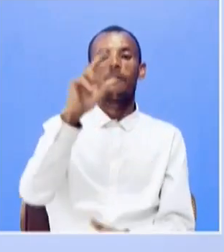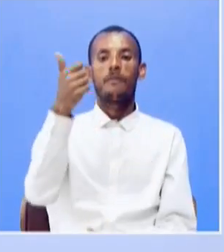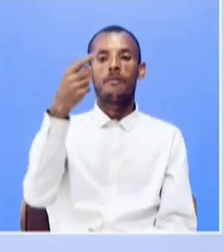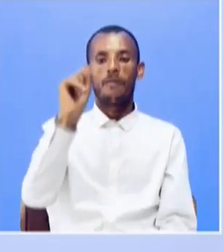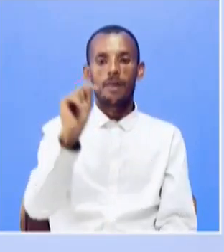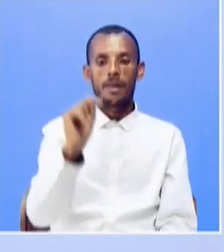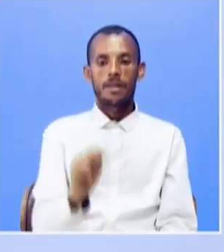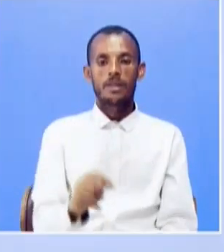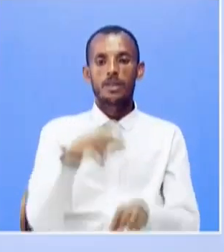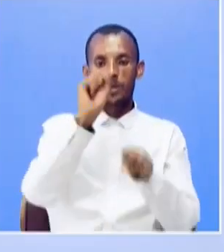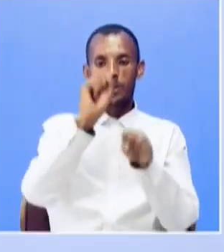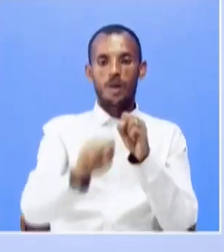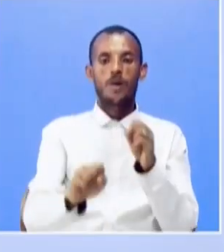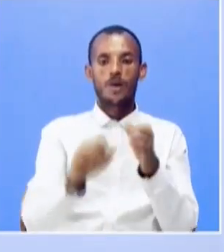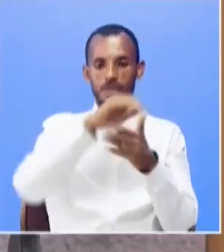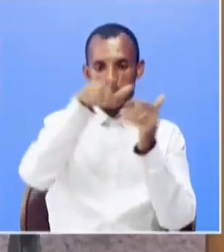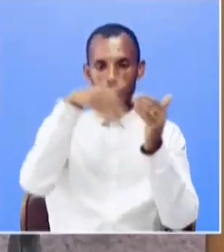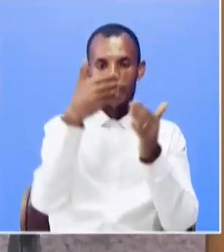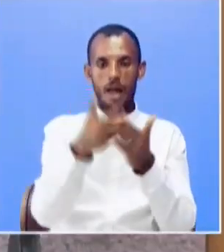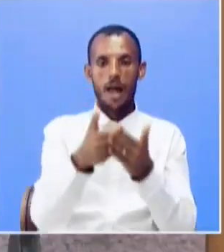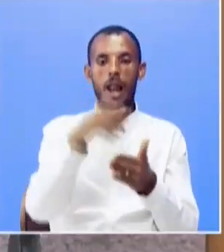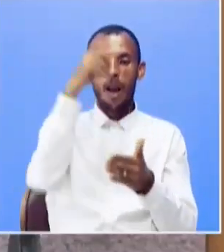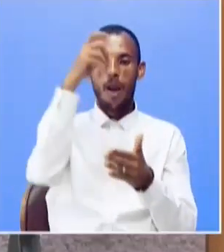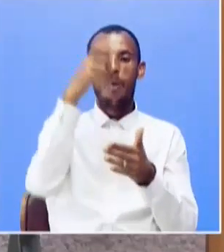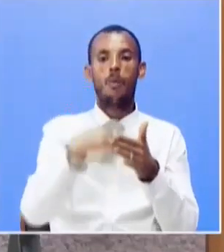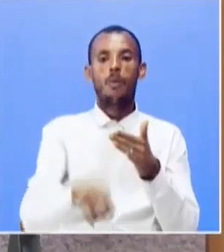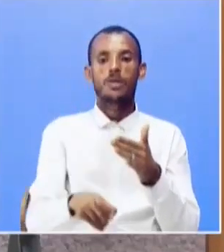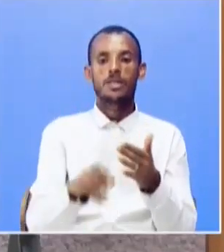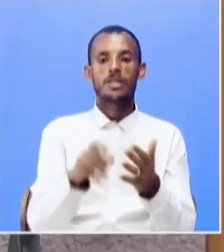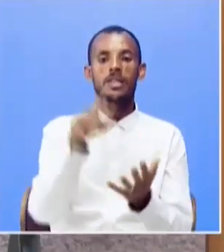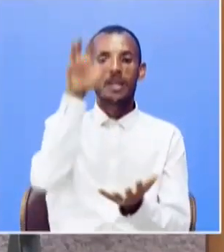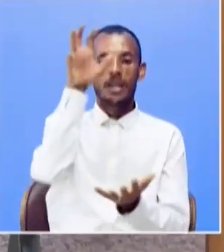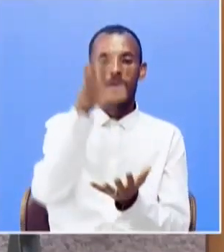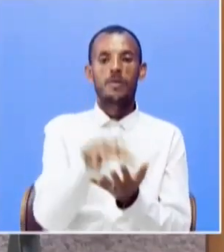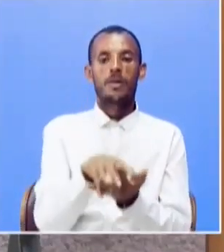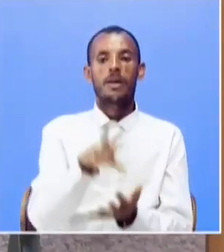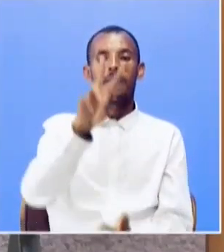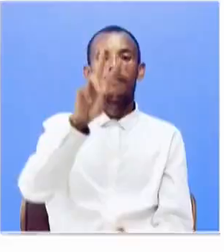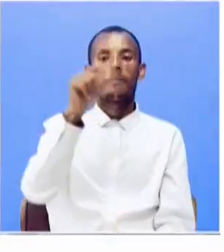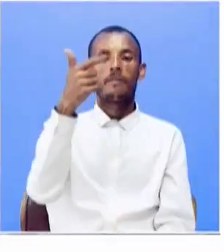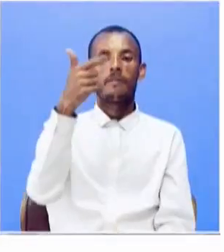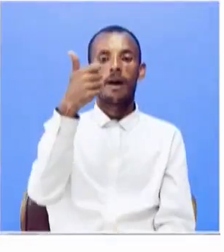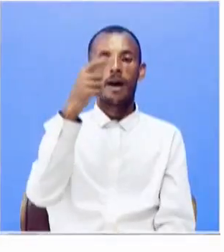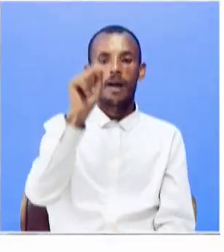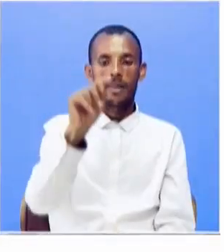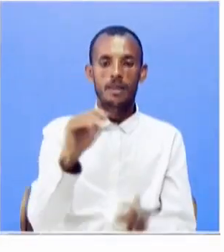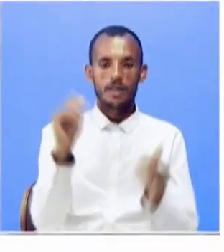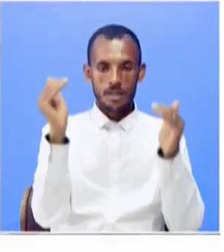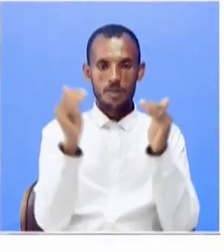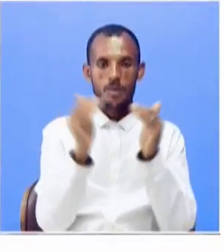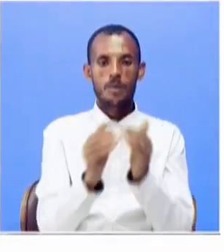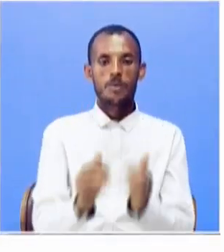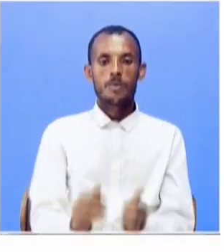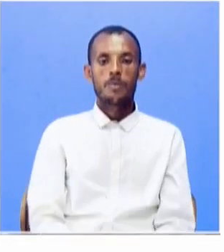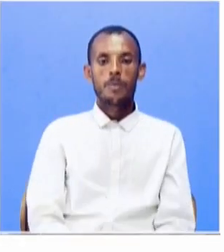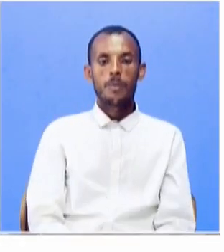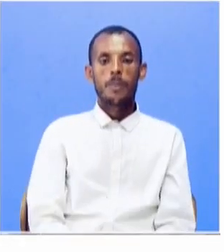So the total cost, including VAT, is given by this. Total cost,